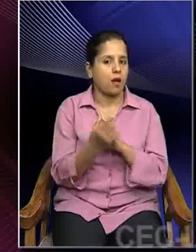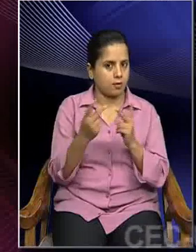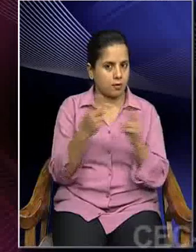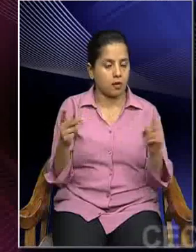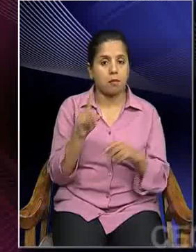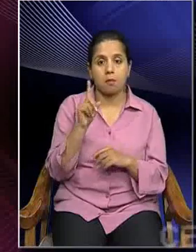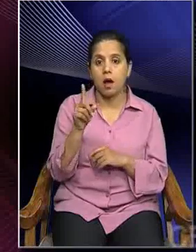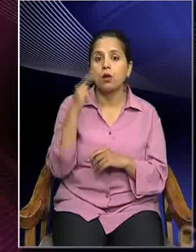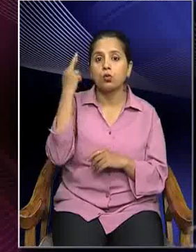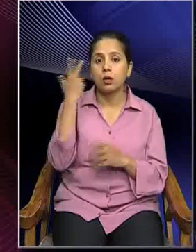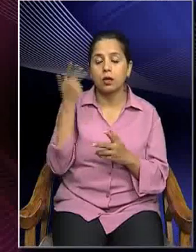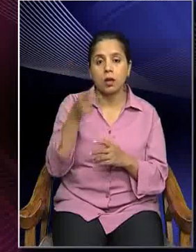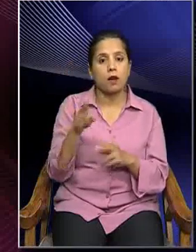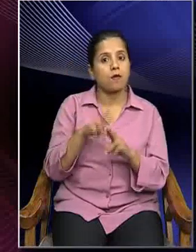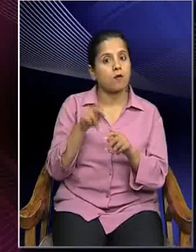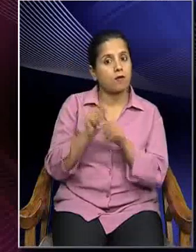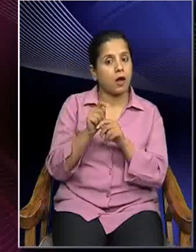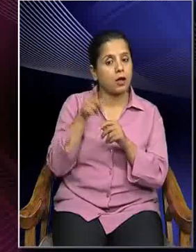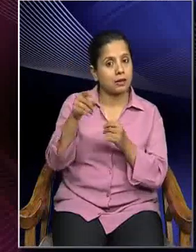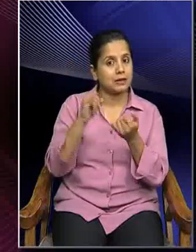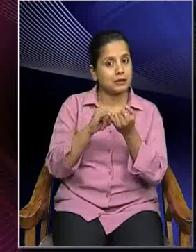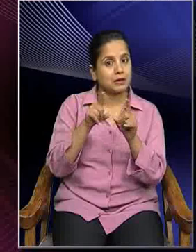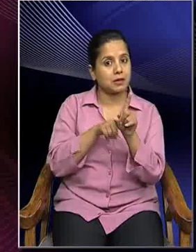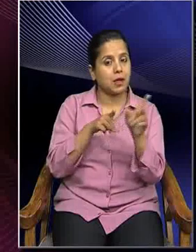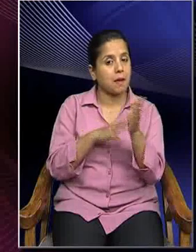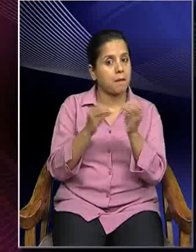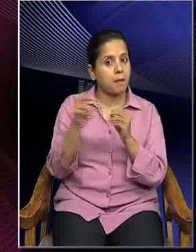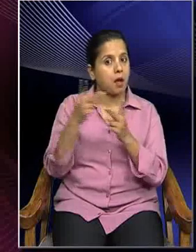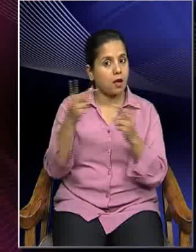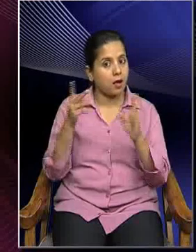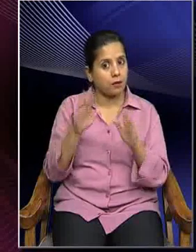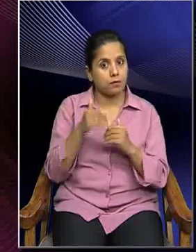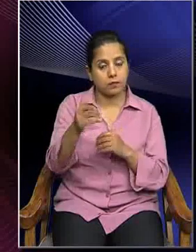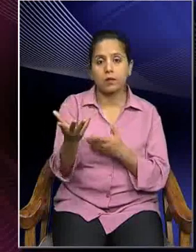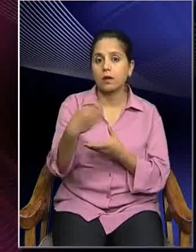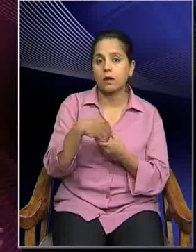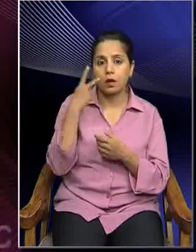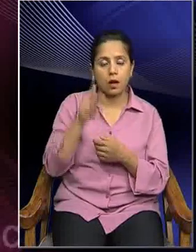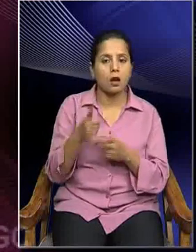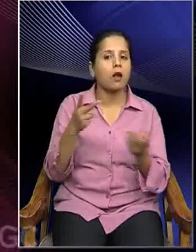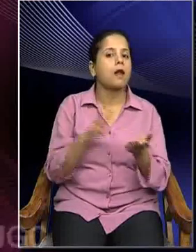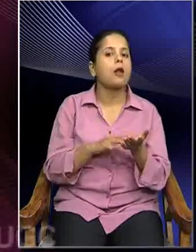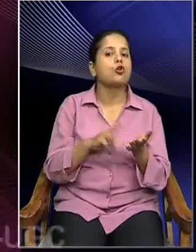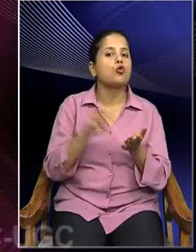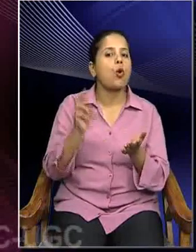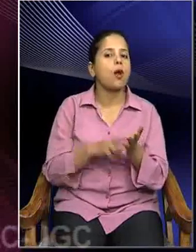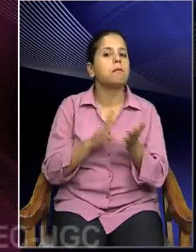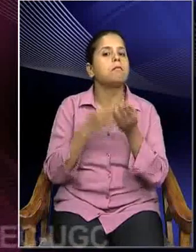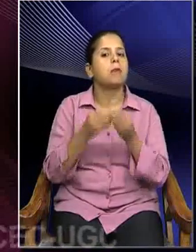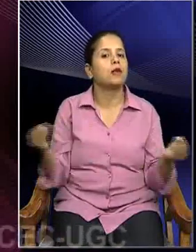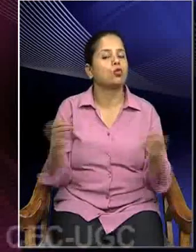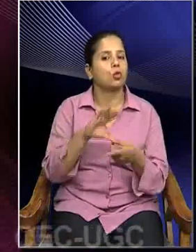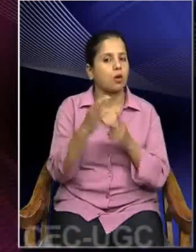But because they function as symbol, they are also part of non-material culture.